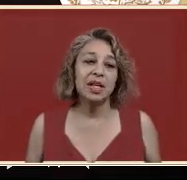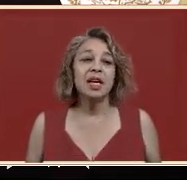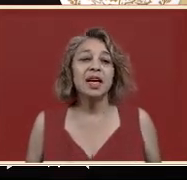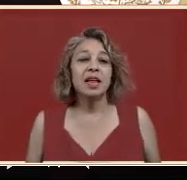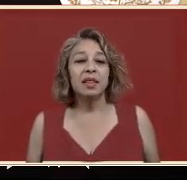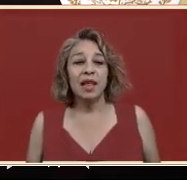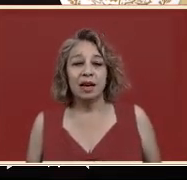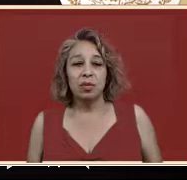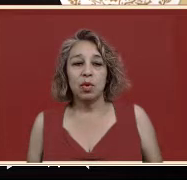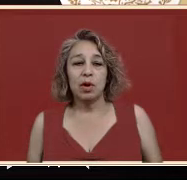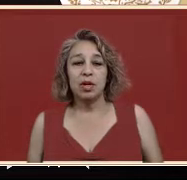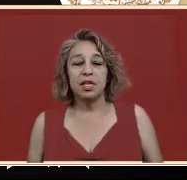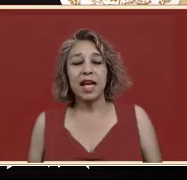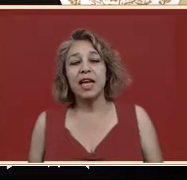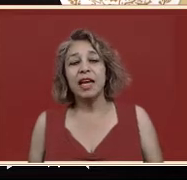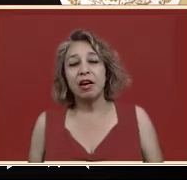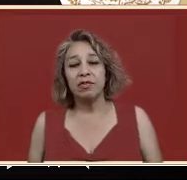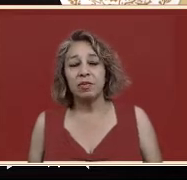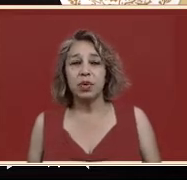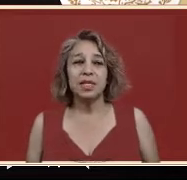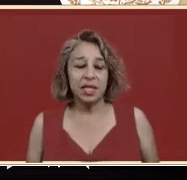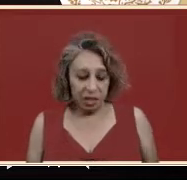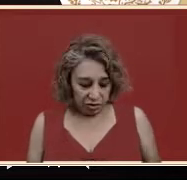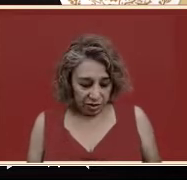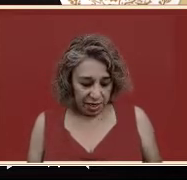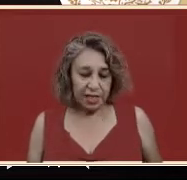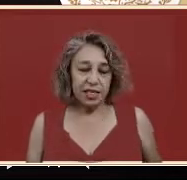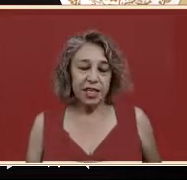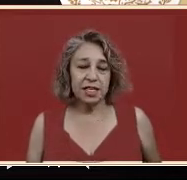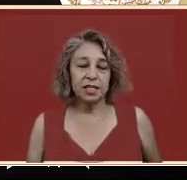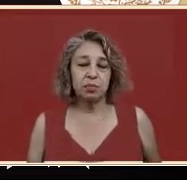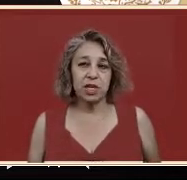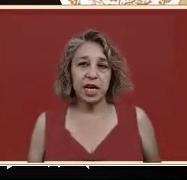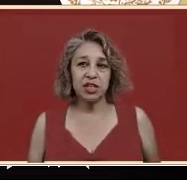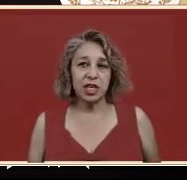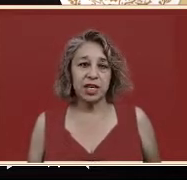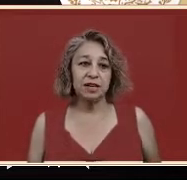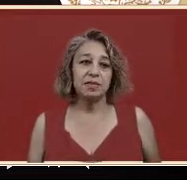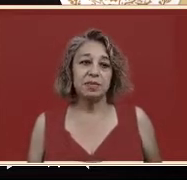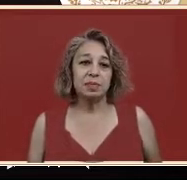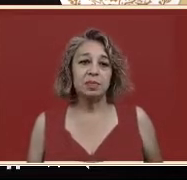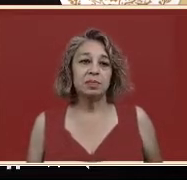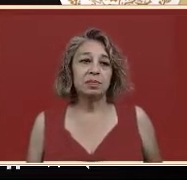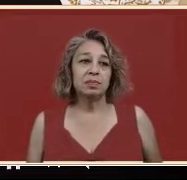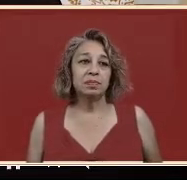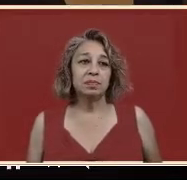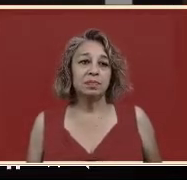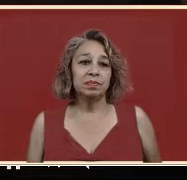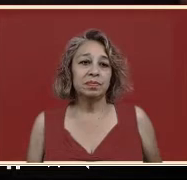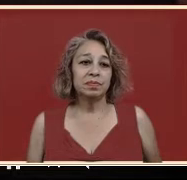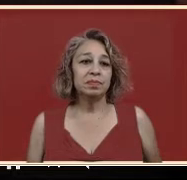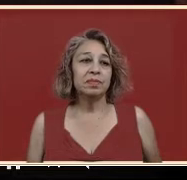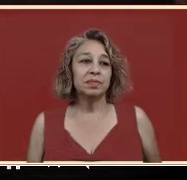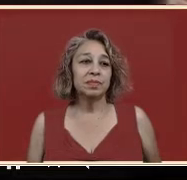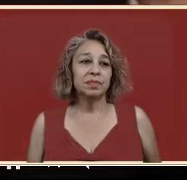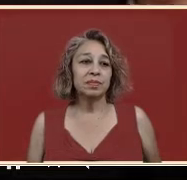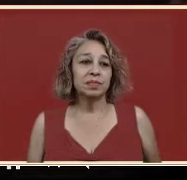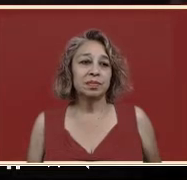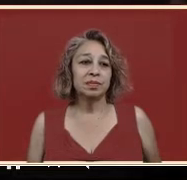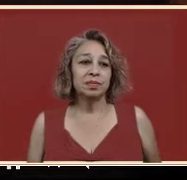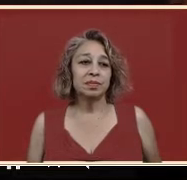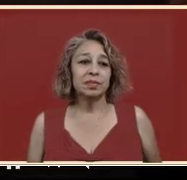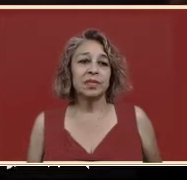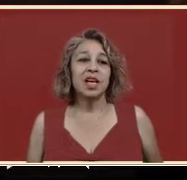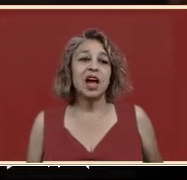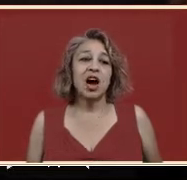that were taking care of the president or assigned to his protection without my president is that and I were